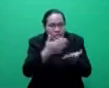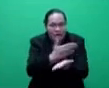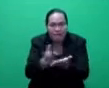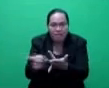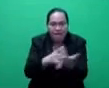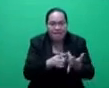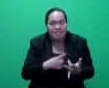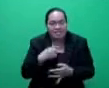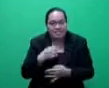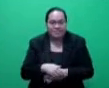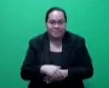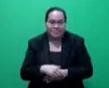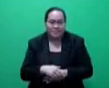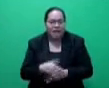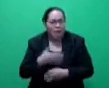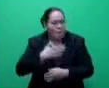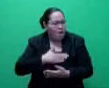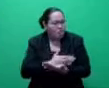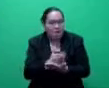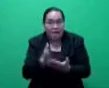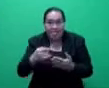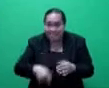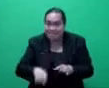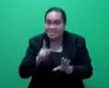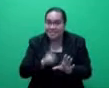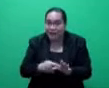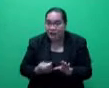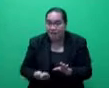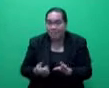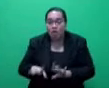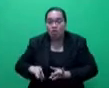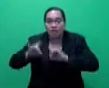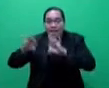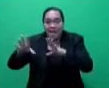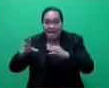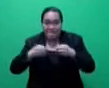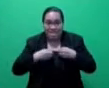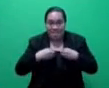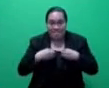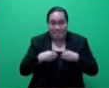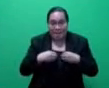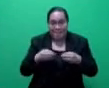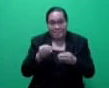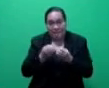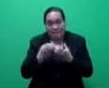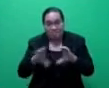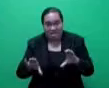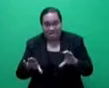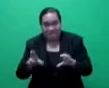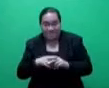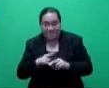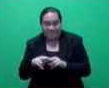with you, Mr. Speaker, sir, that early this year we had the Australian Fiji Business Council meeting, and during that